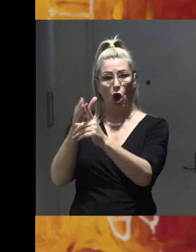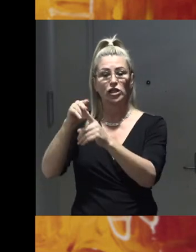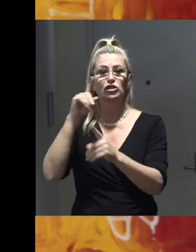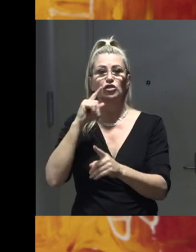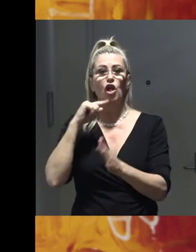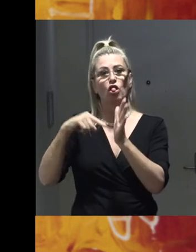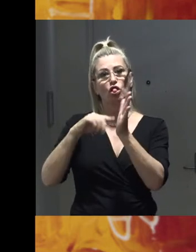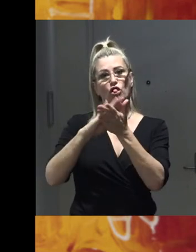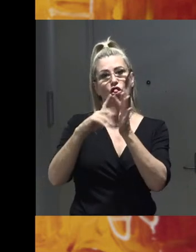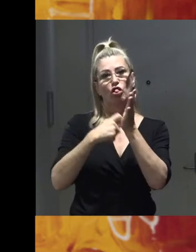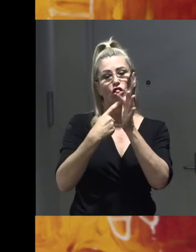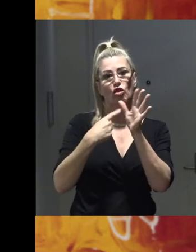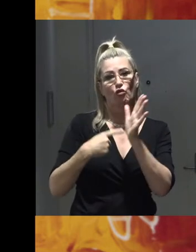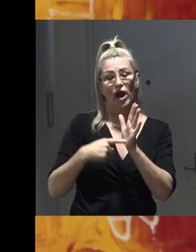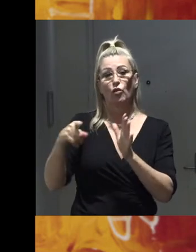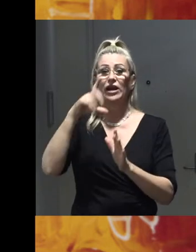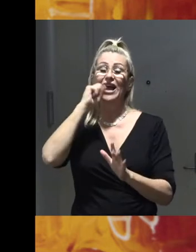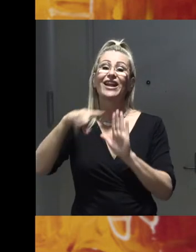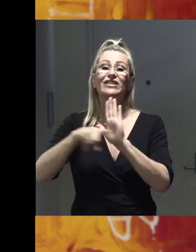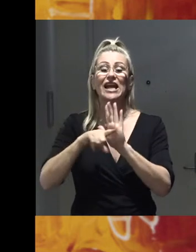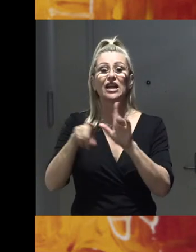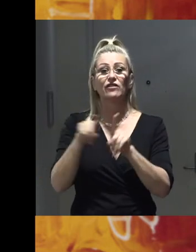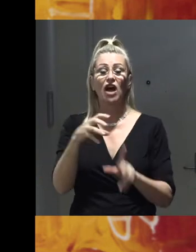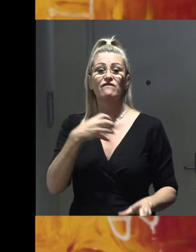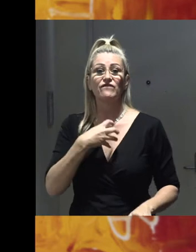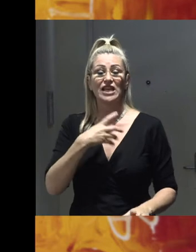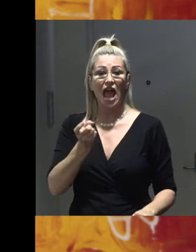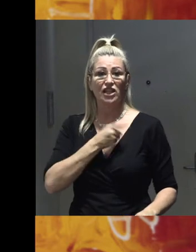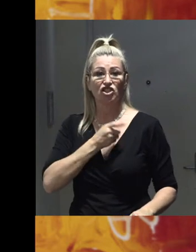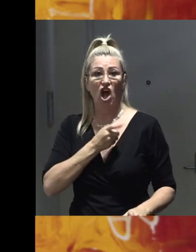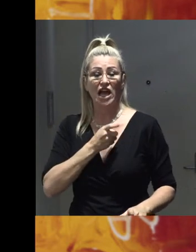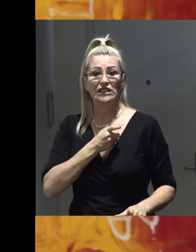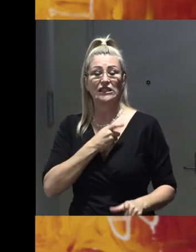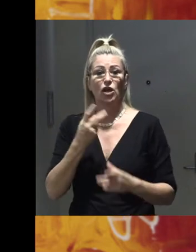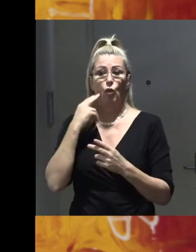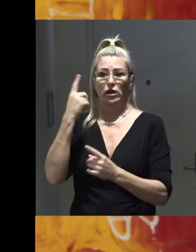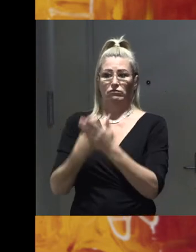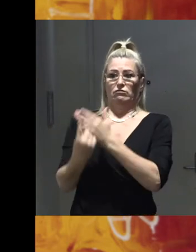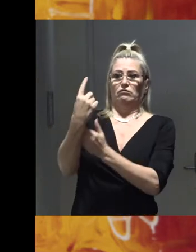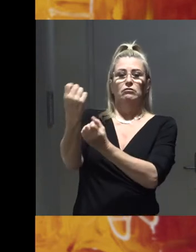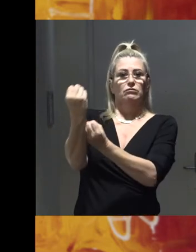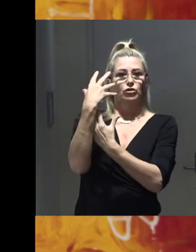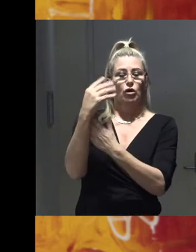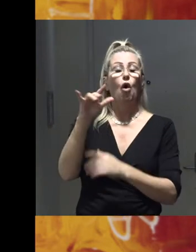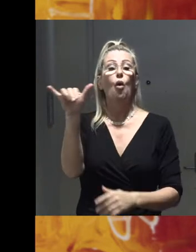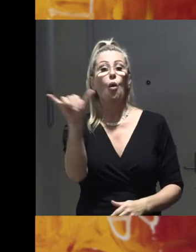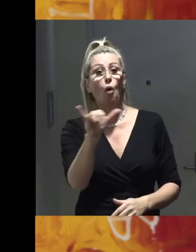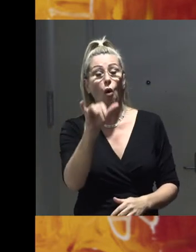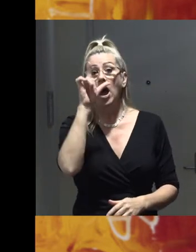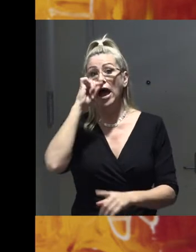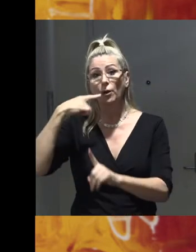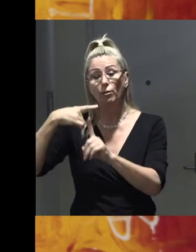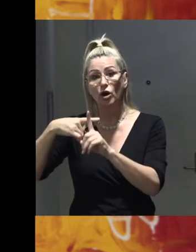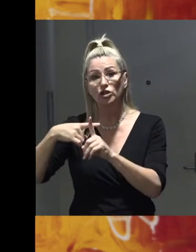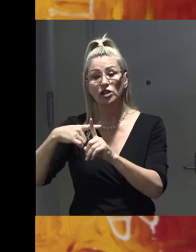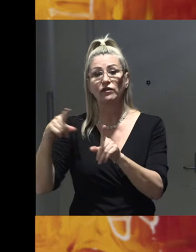negative emotions such as fear and anxiety when threats are impending, or positive emotions such